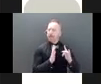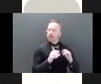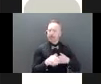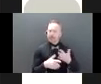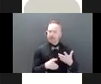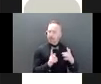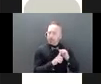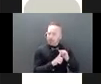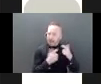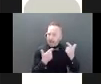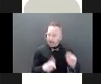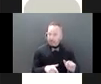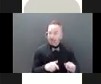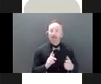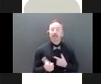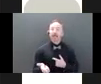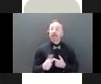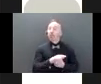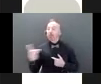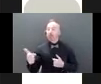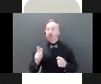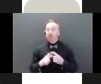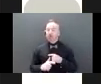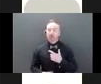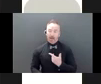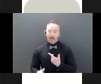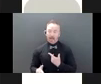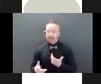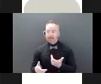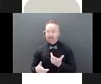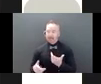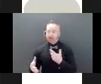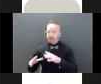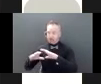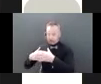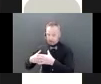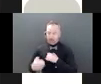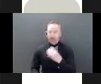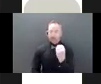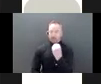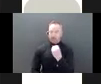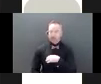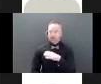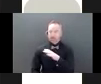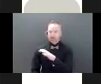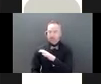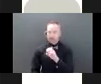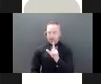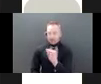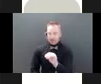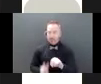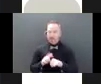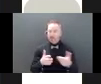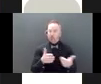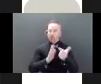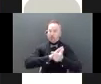to my colleagues at the Ontario Securities Commission to give an update on the new legislation that's coming into effect at the end of December.